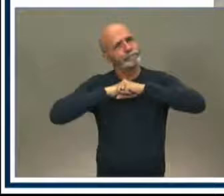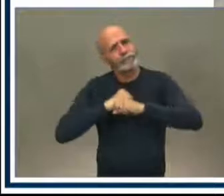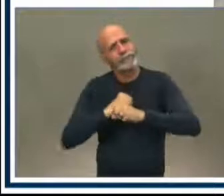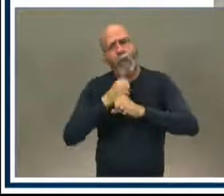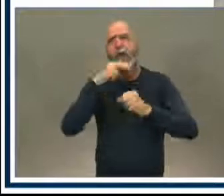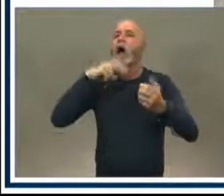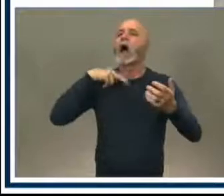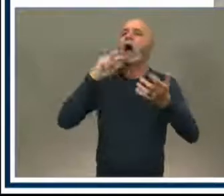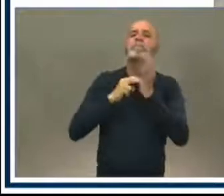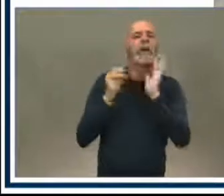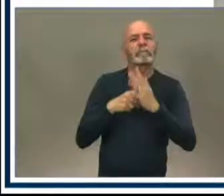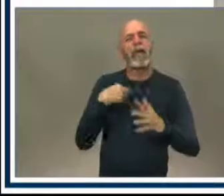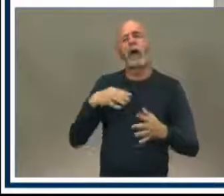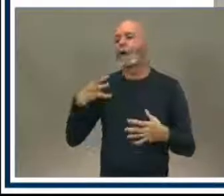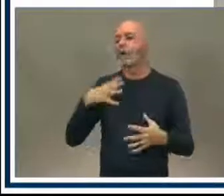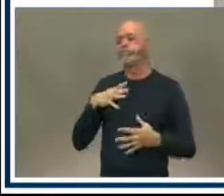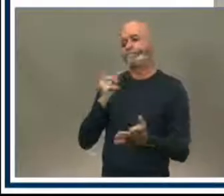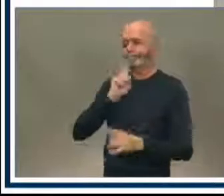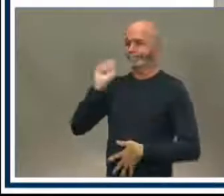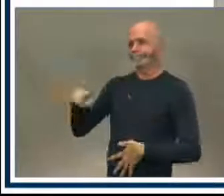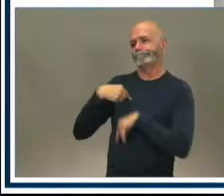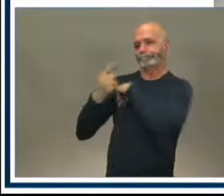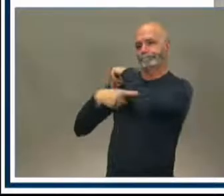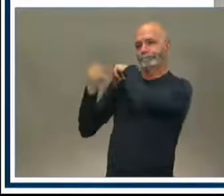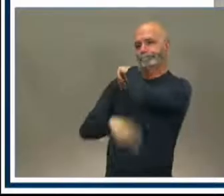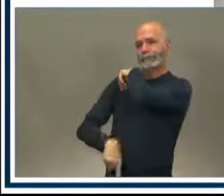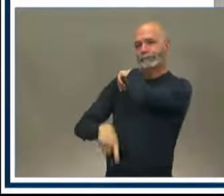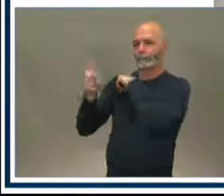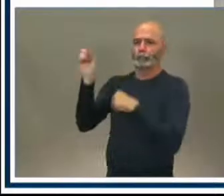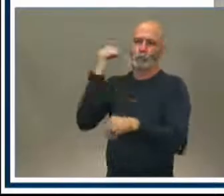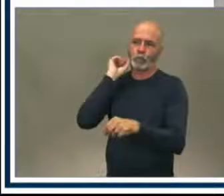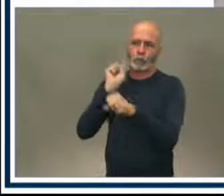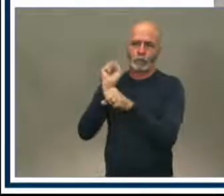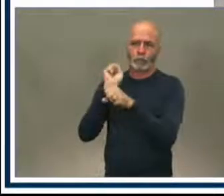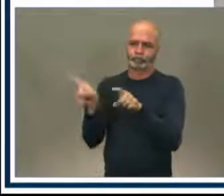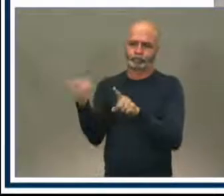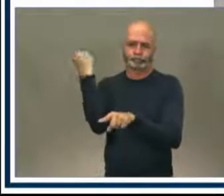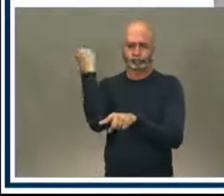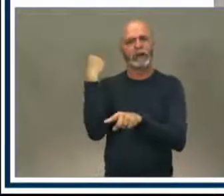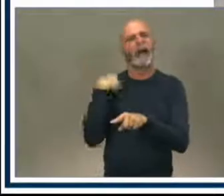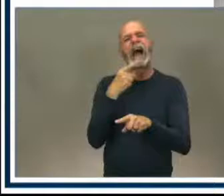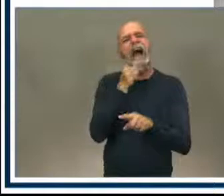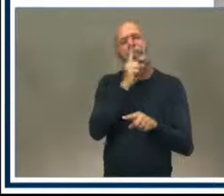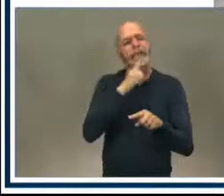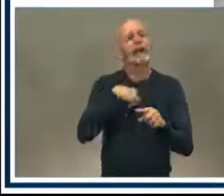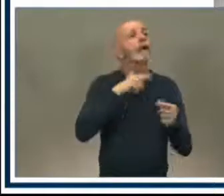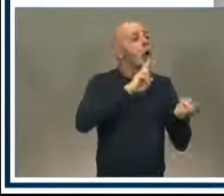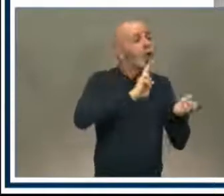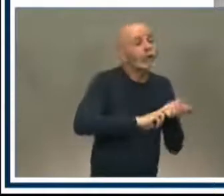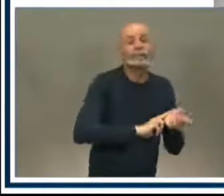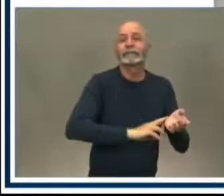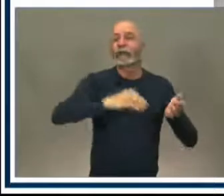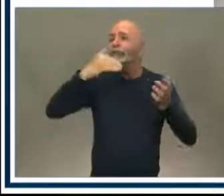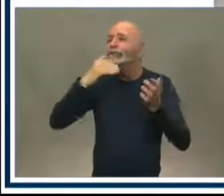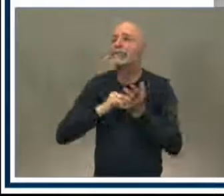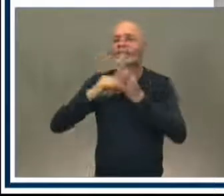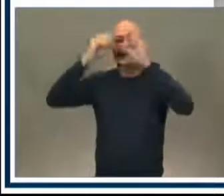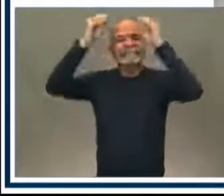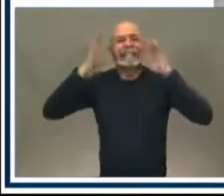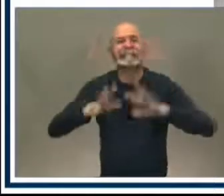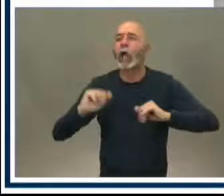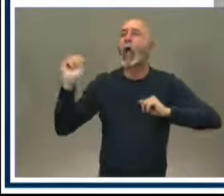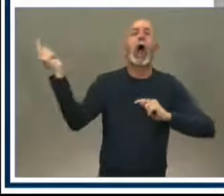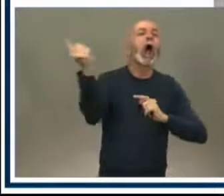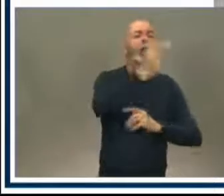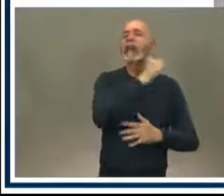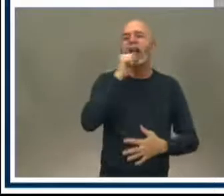penalizing the people who work in some of our most important sectors or putting services and supports at risk. It's not about that. But with